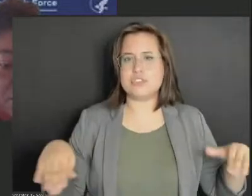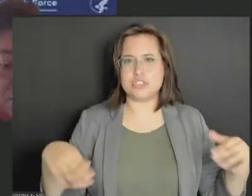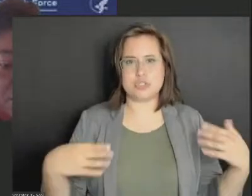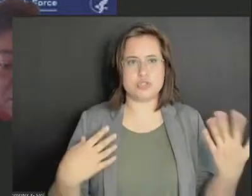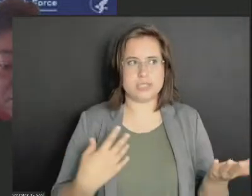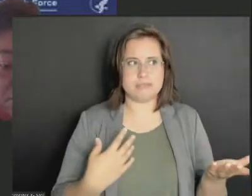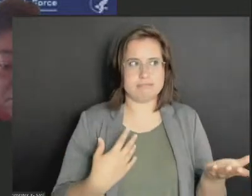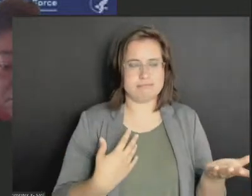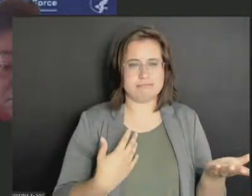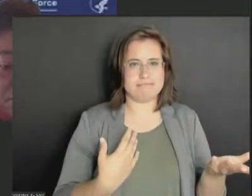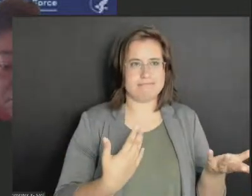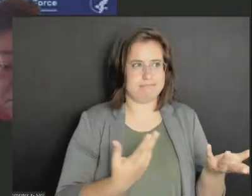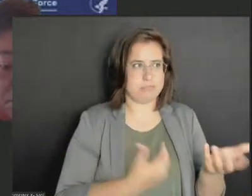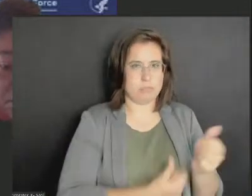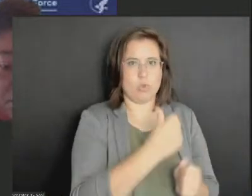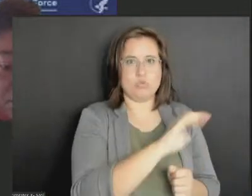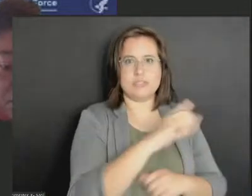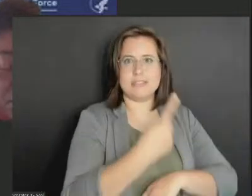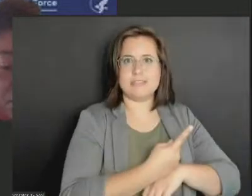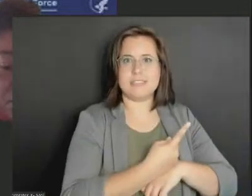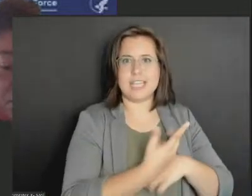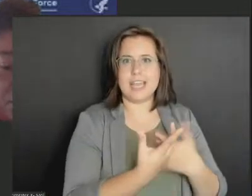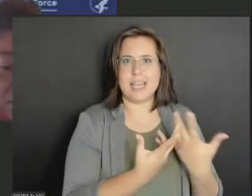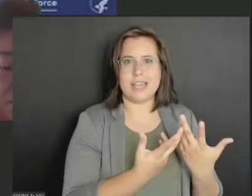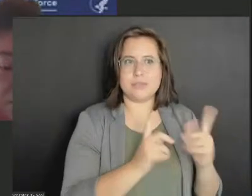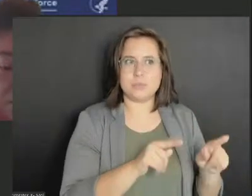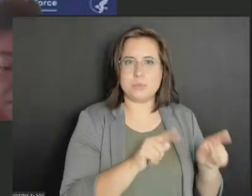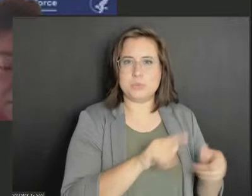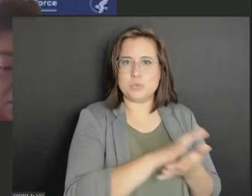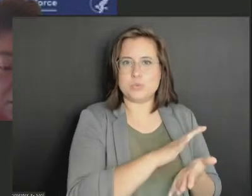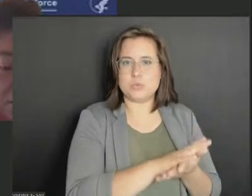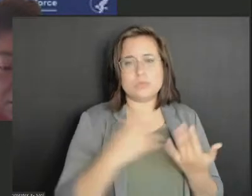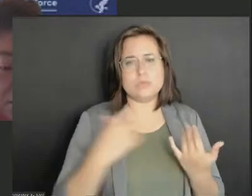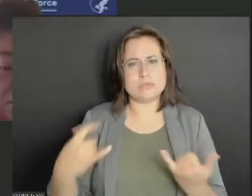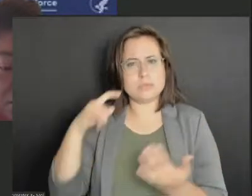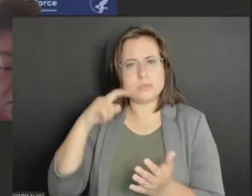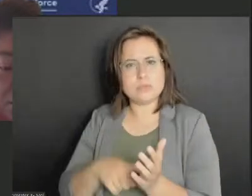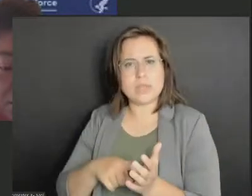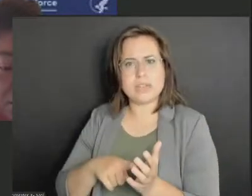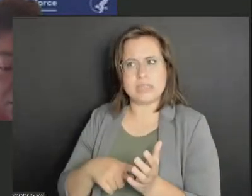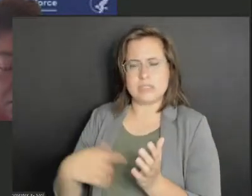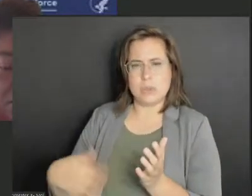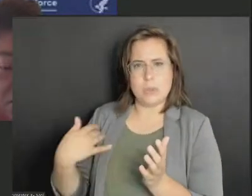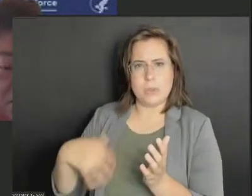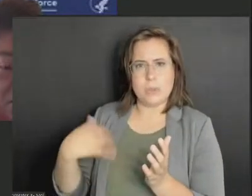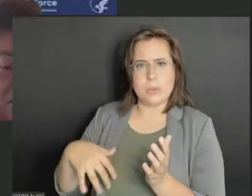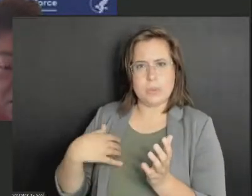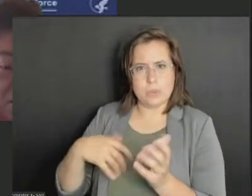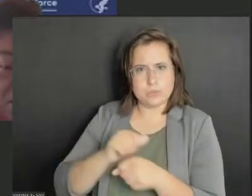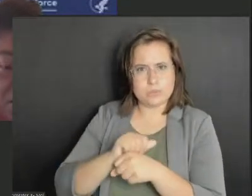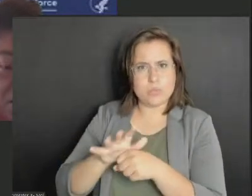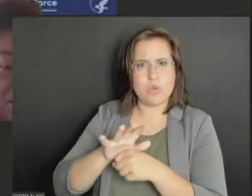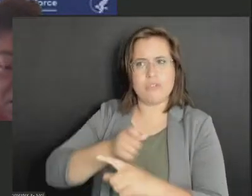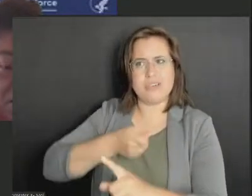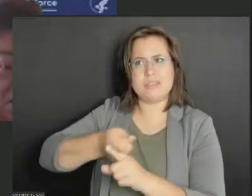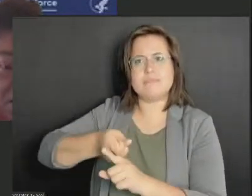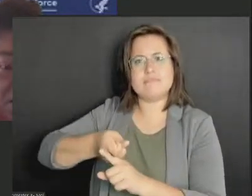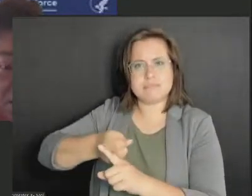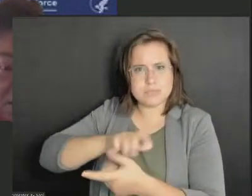day. And recognizing now how hard hit our kids are becoming as a result of COVID-19 and its